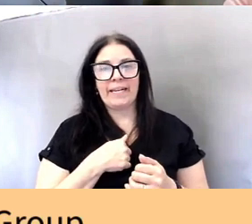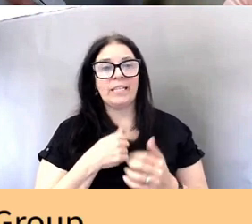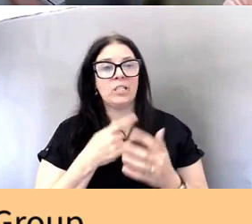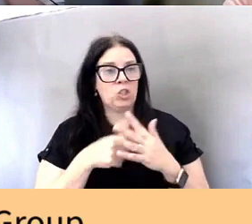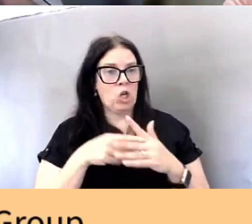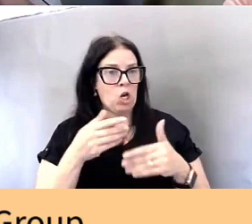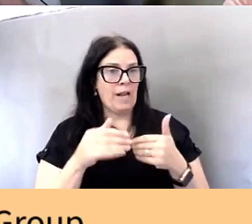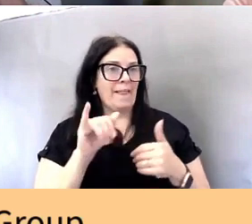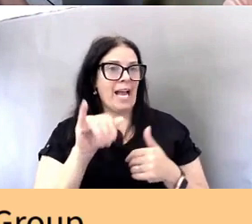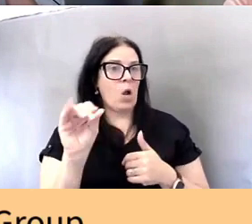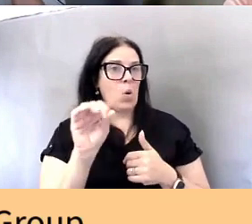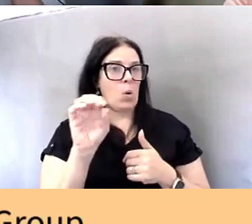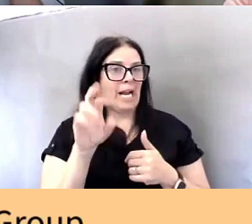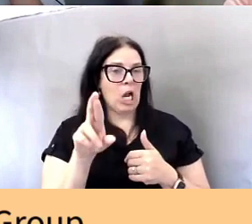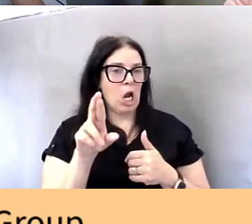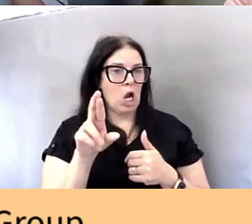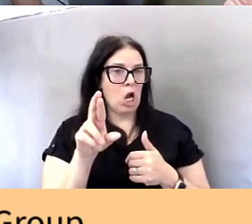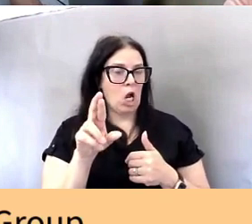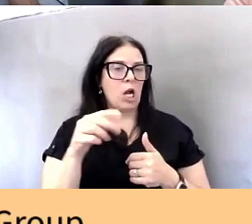collection,